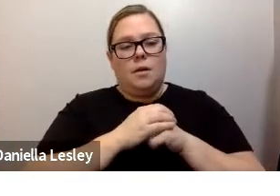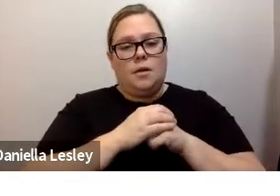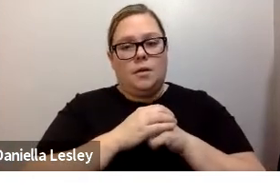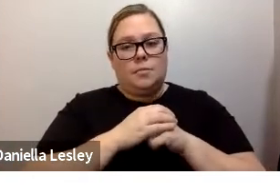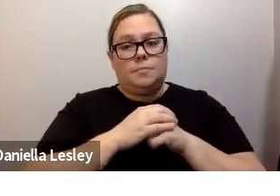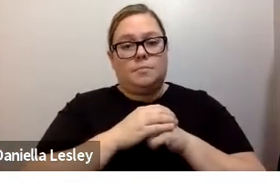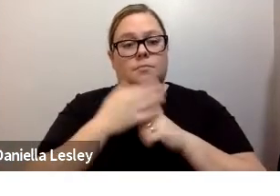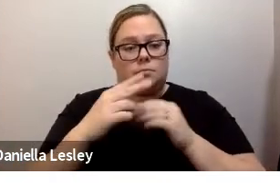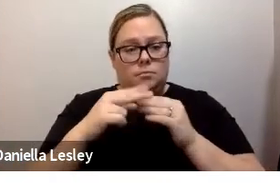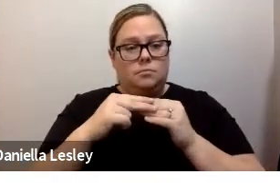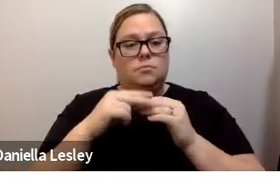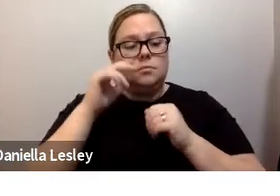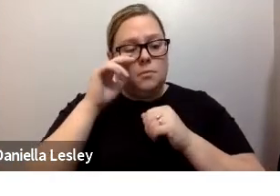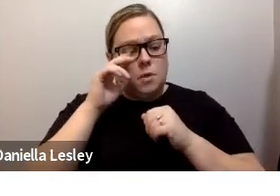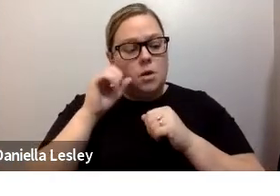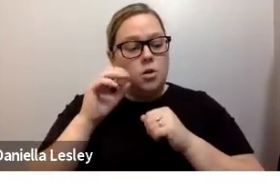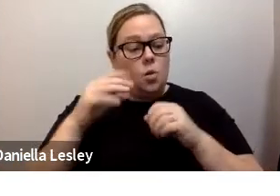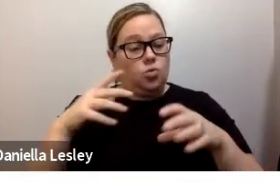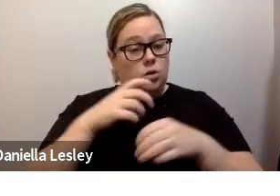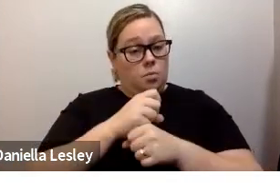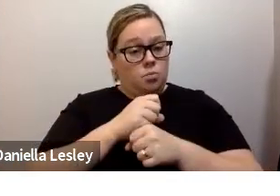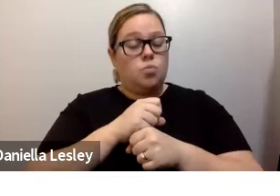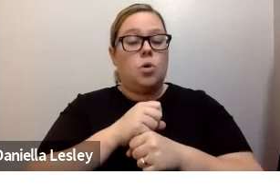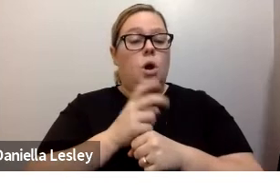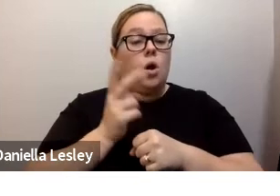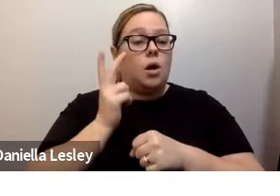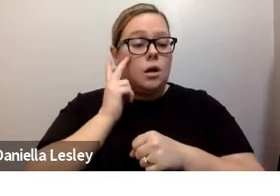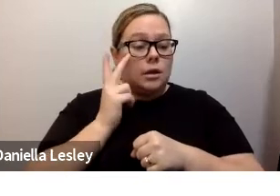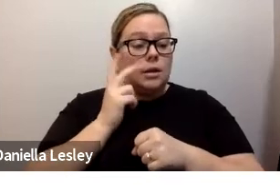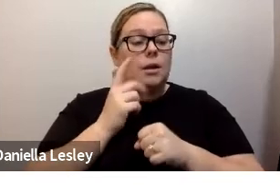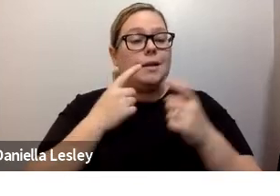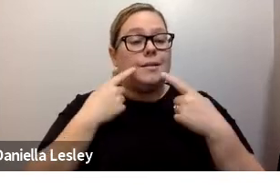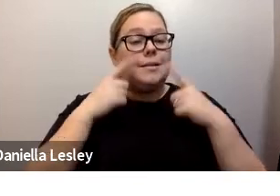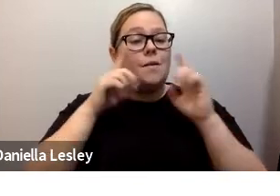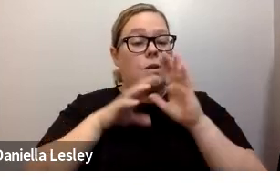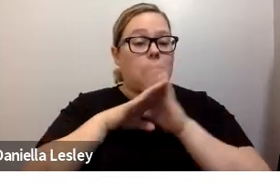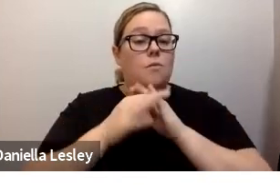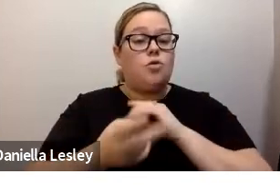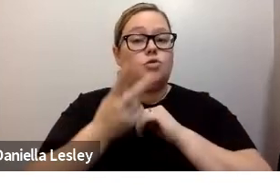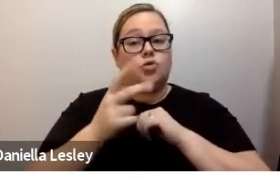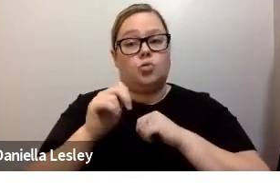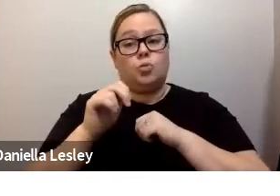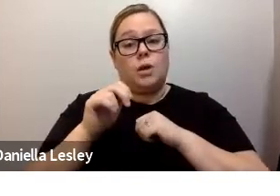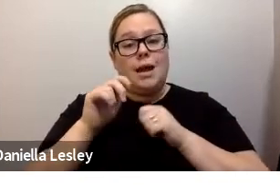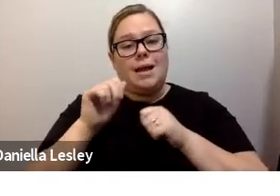Next slide. So in summary, we have seen the successful development of 2 adapted gaming